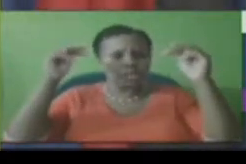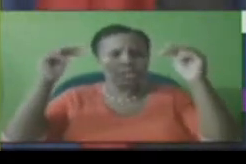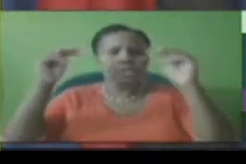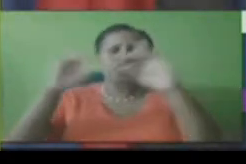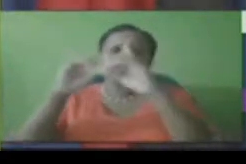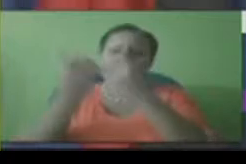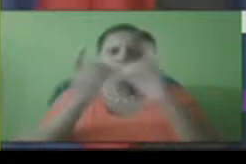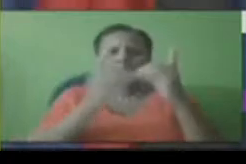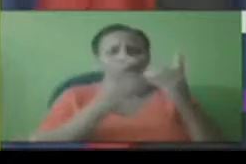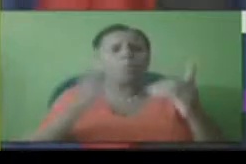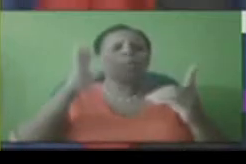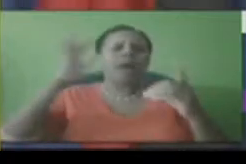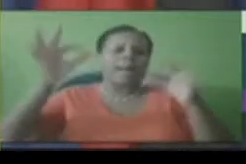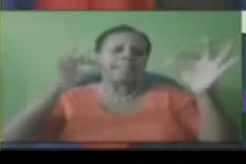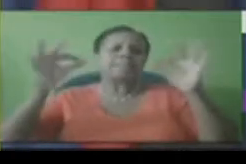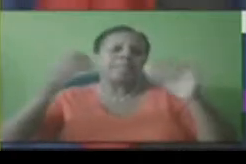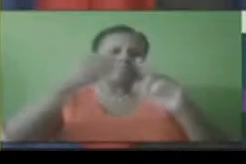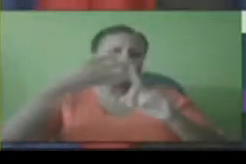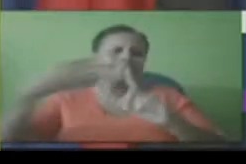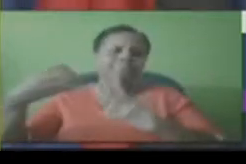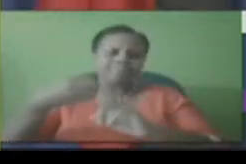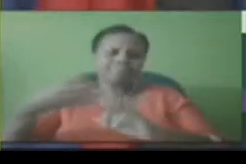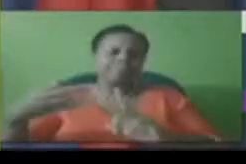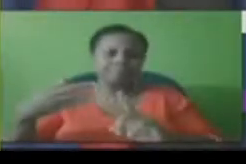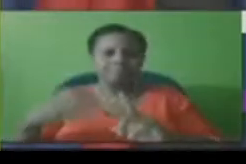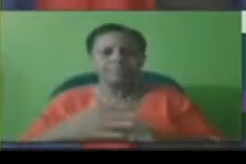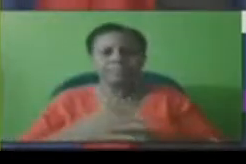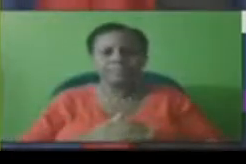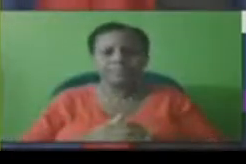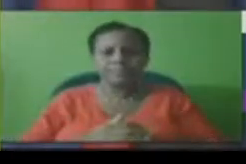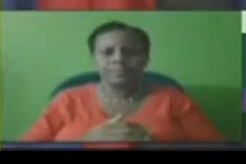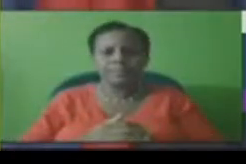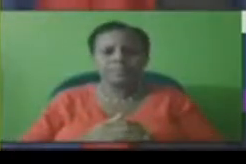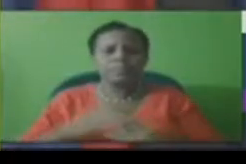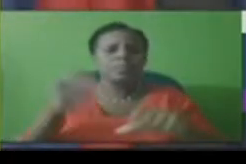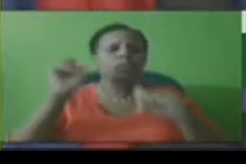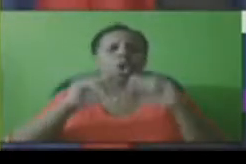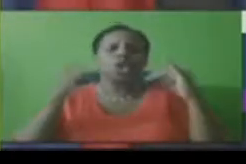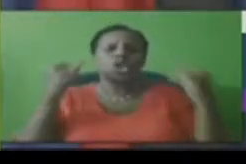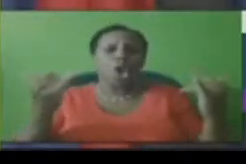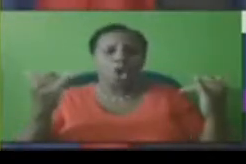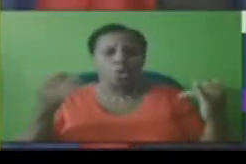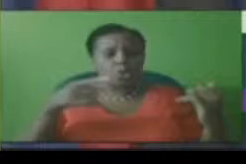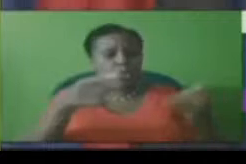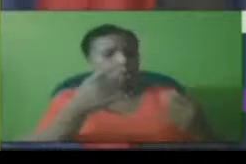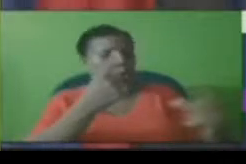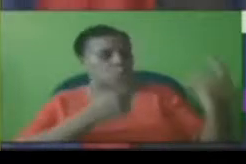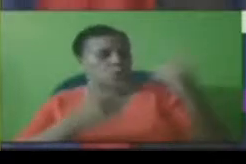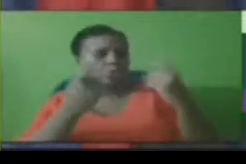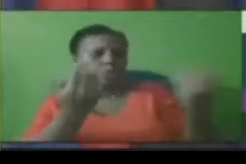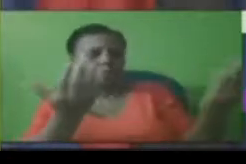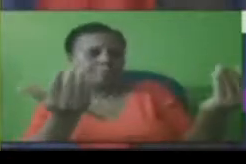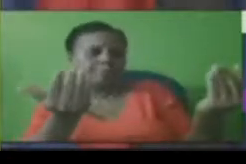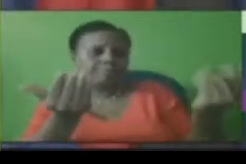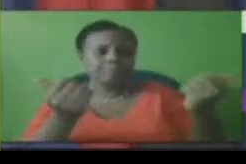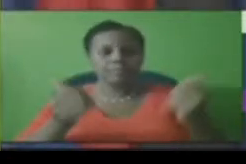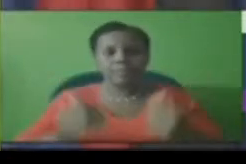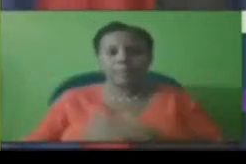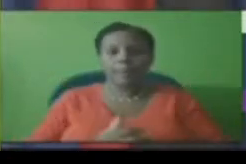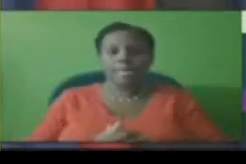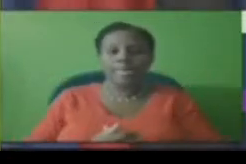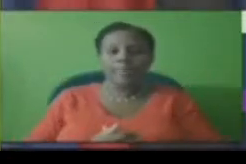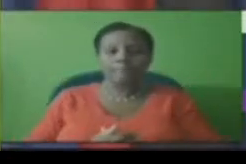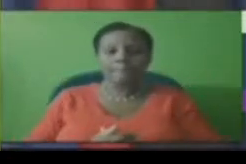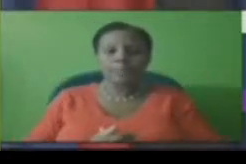So, your questions now, if you have any. It's quite okay to have no question. You have a few. I